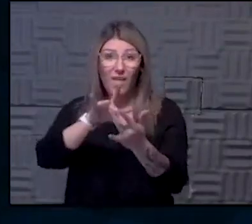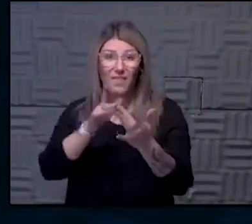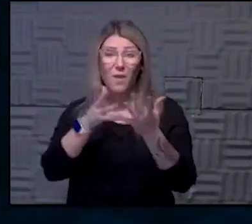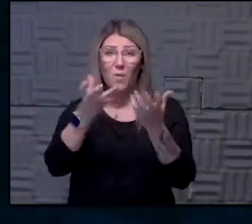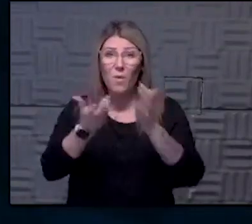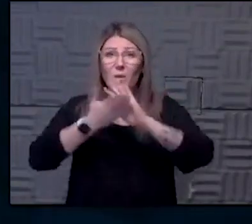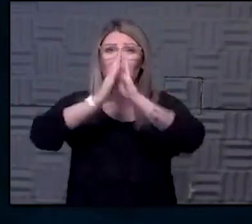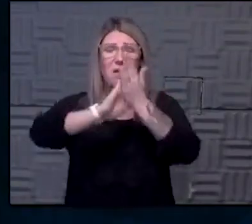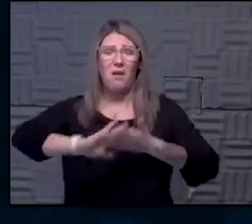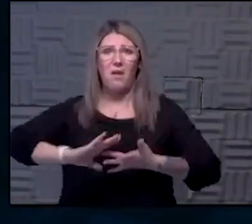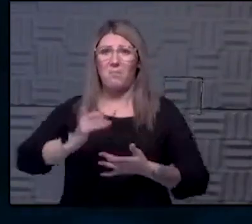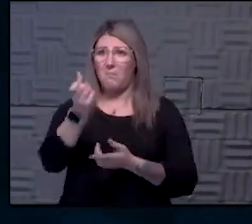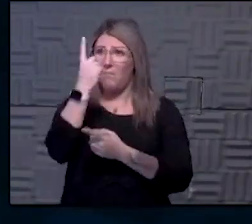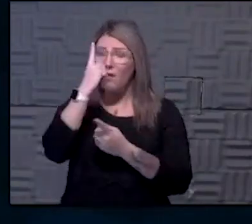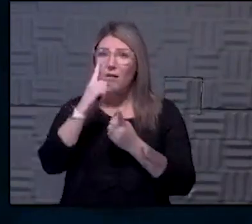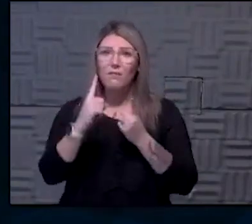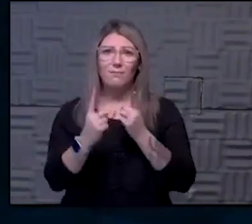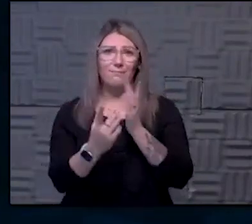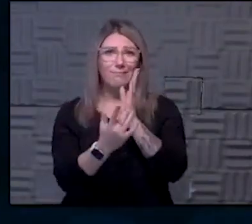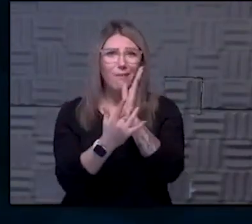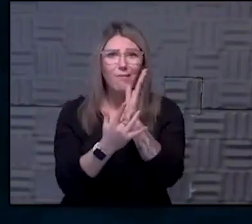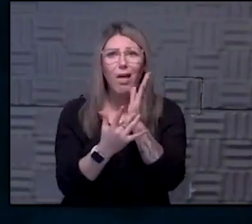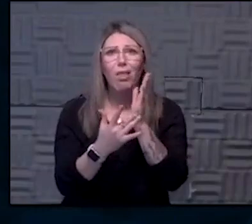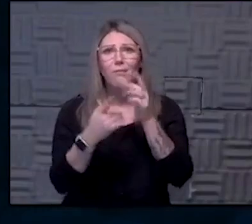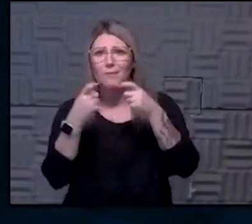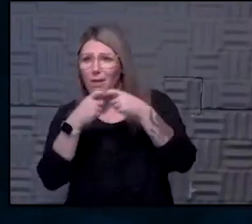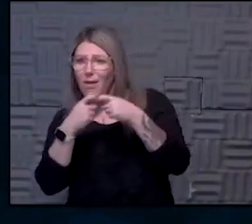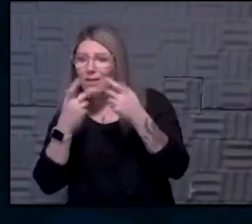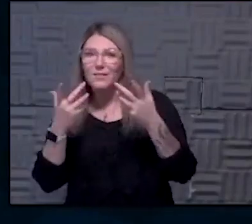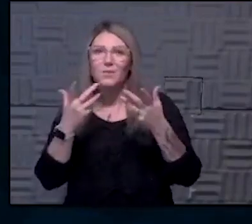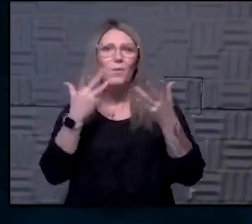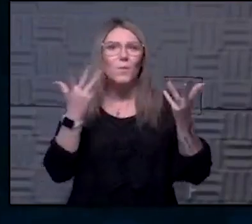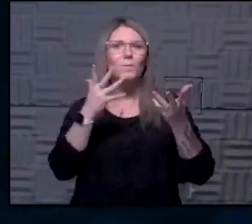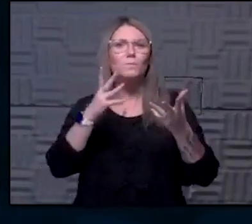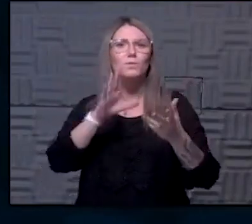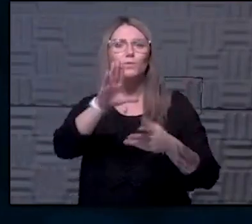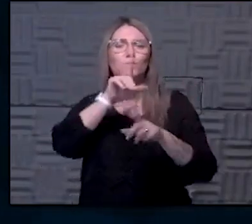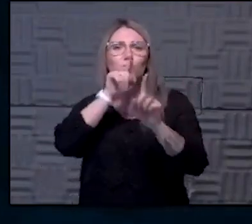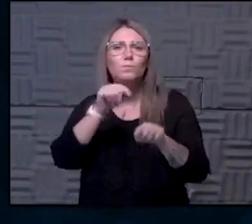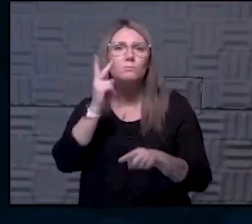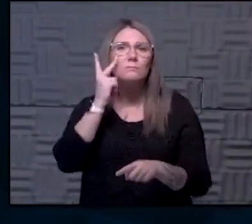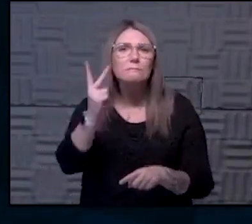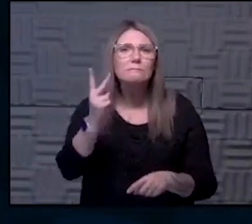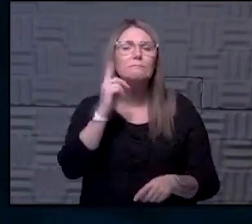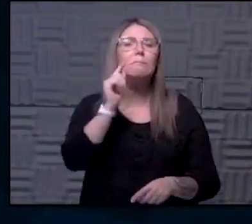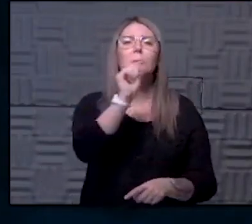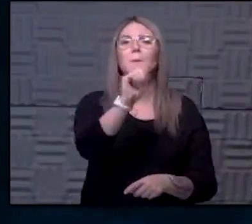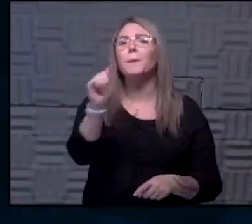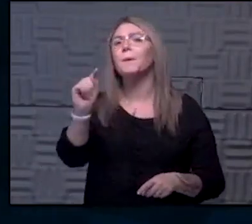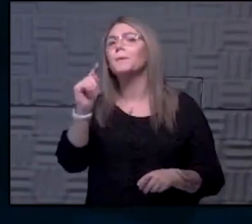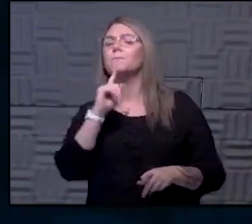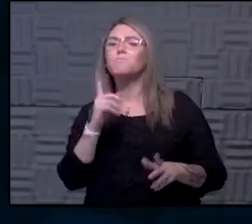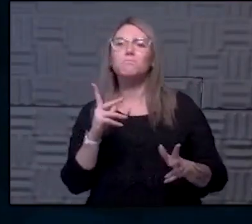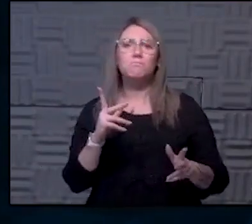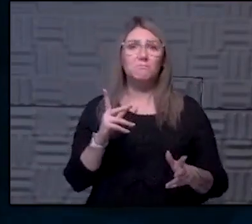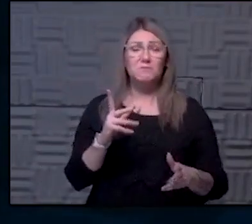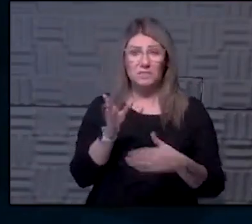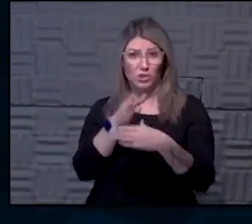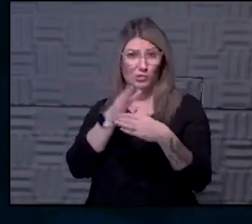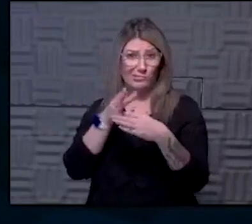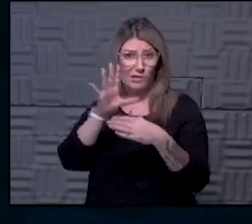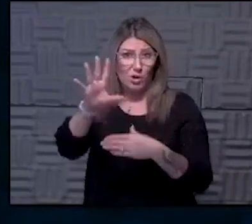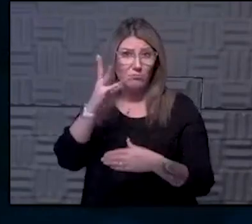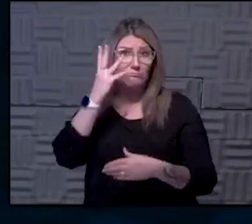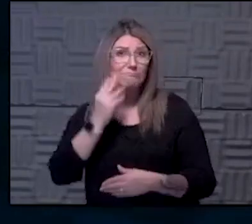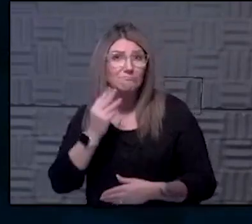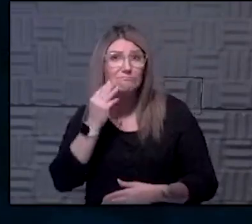literate, electronically literate? Or talk to us a little bit about what's the response you're seeing, as well as, do you share Jana's experience that most